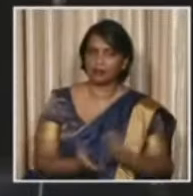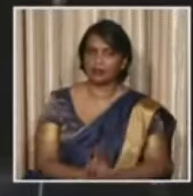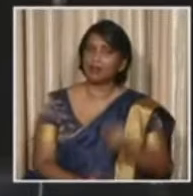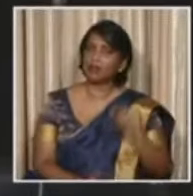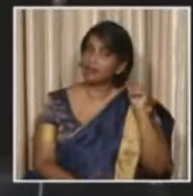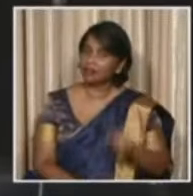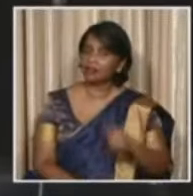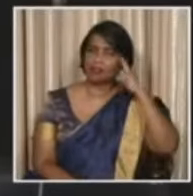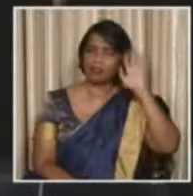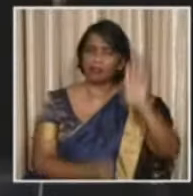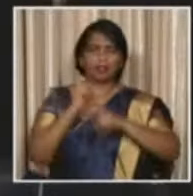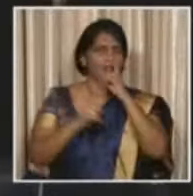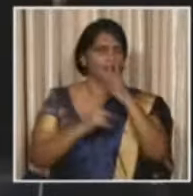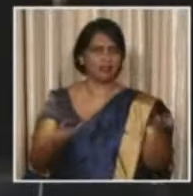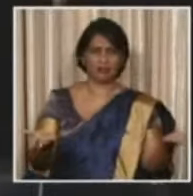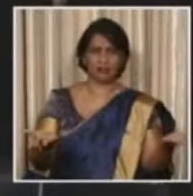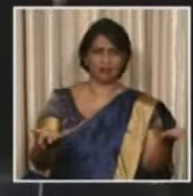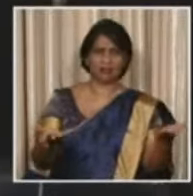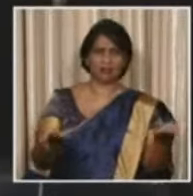You're talking nonsense.